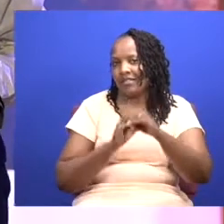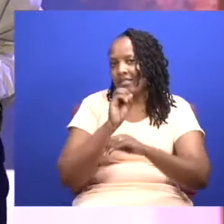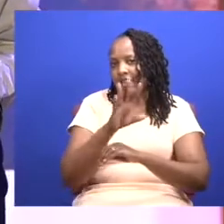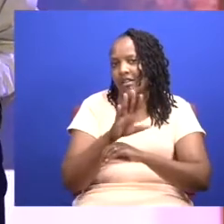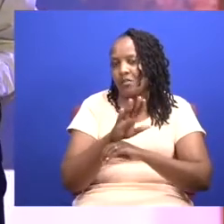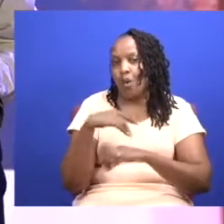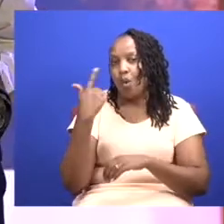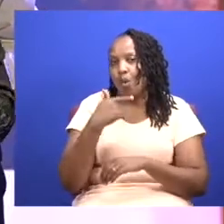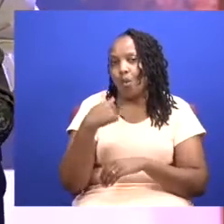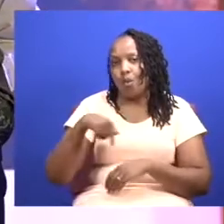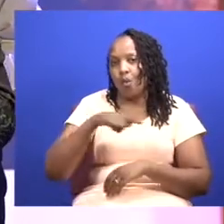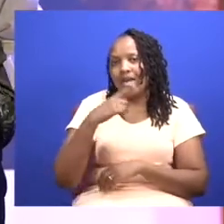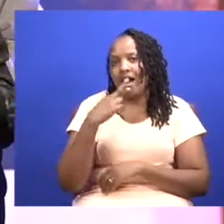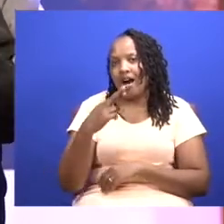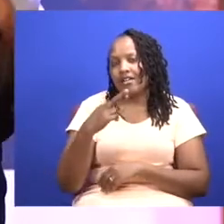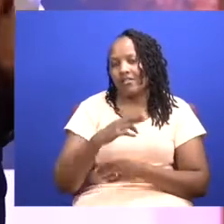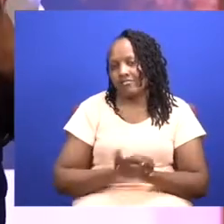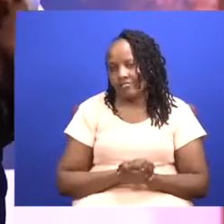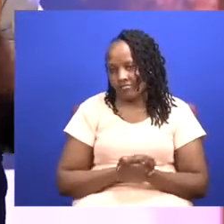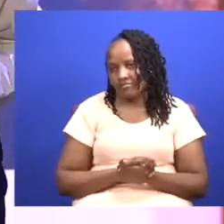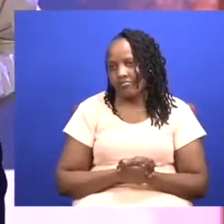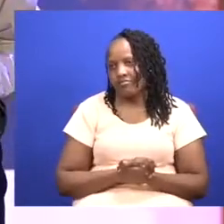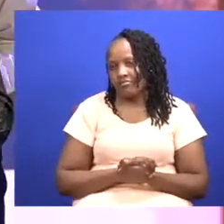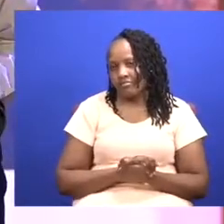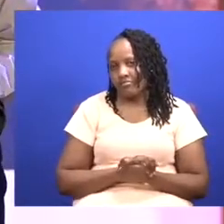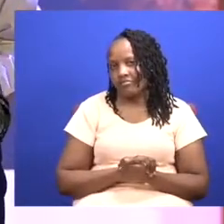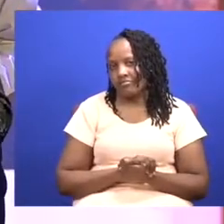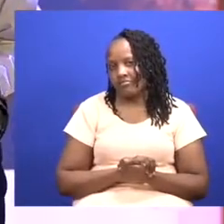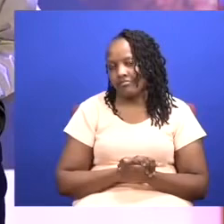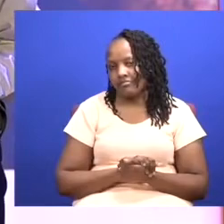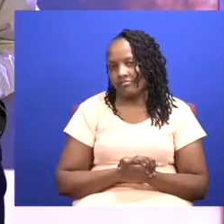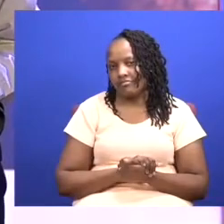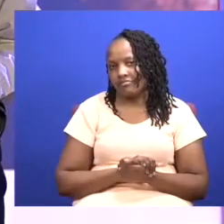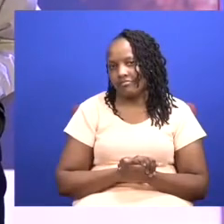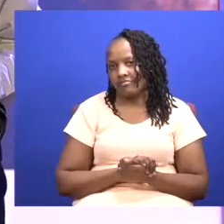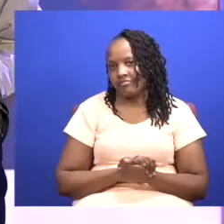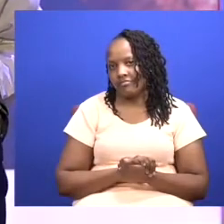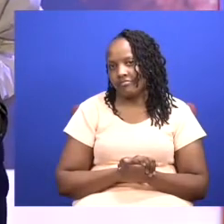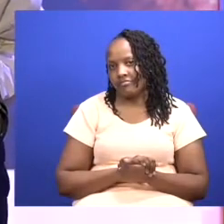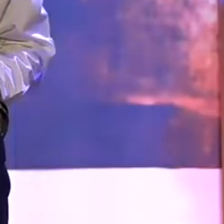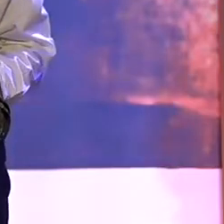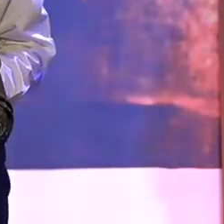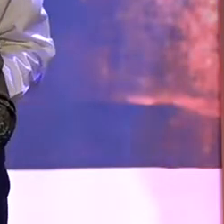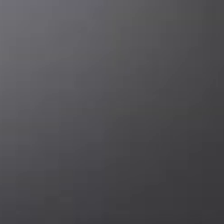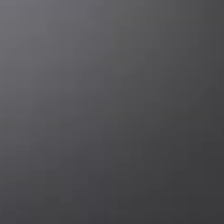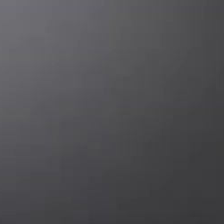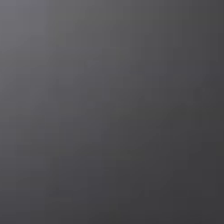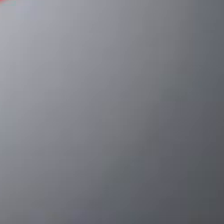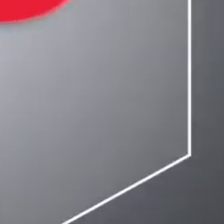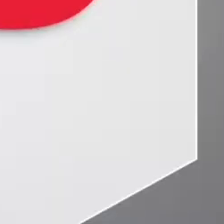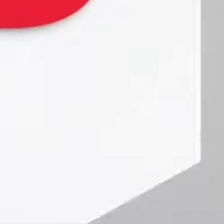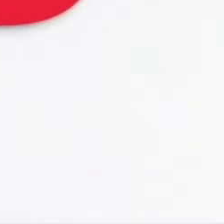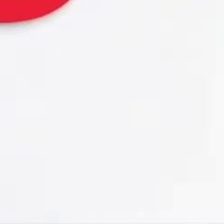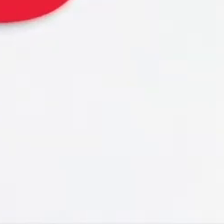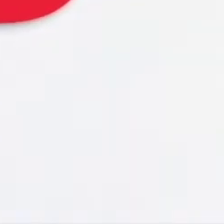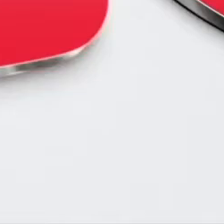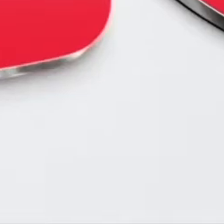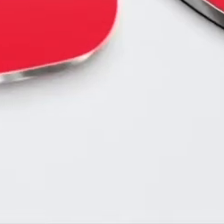minute, this clip will be playing. It will give you more information on who we are as CITAM.